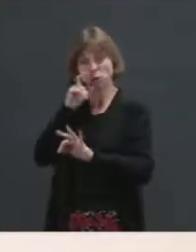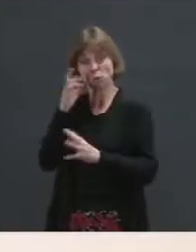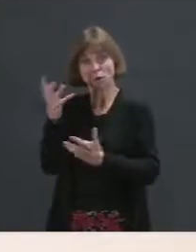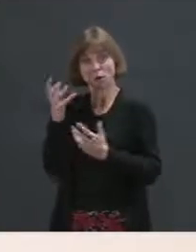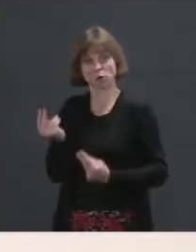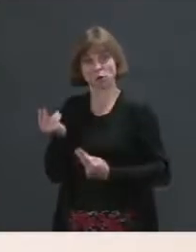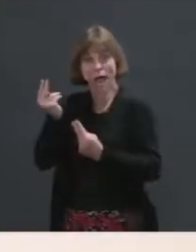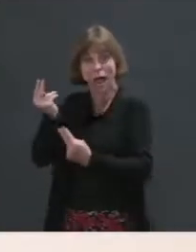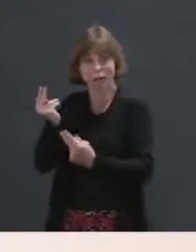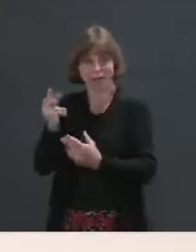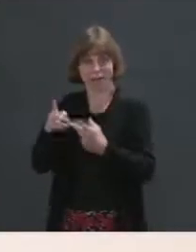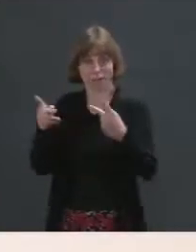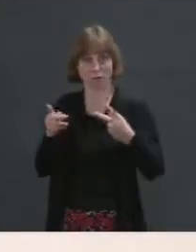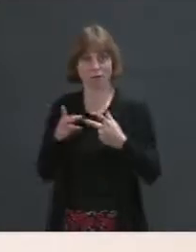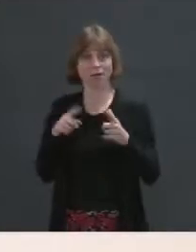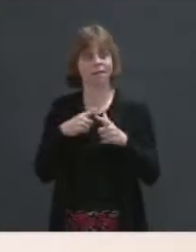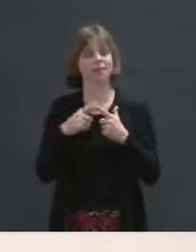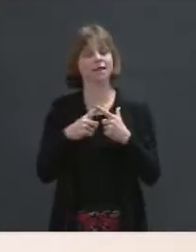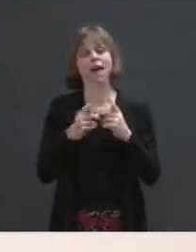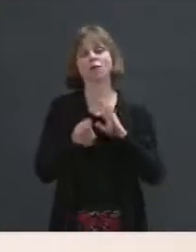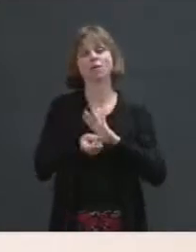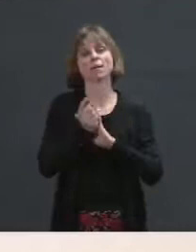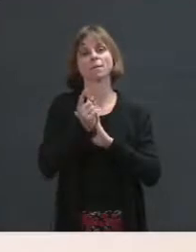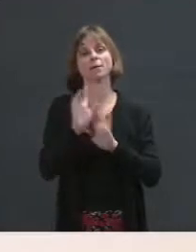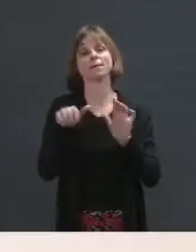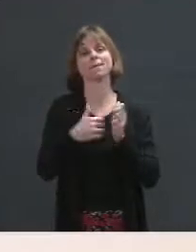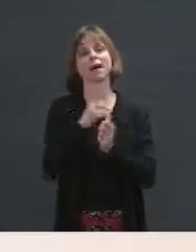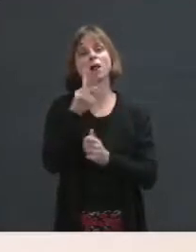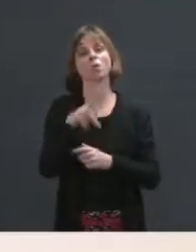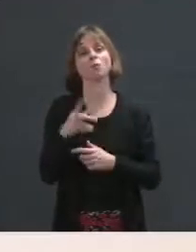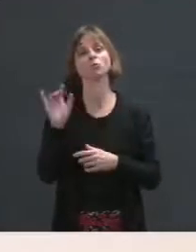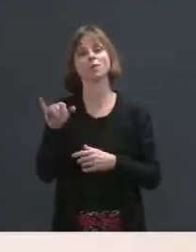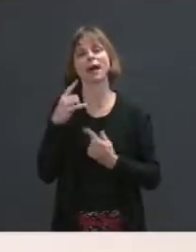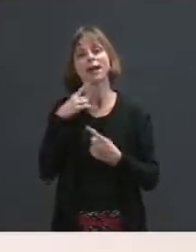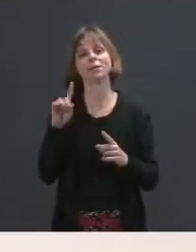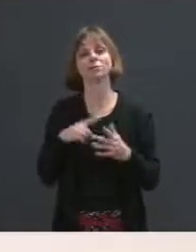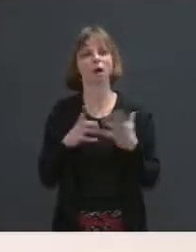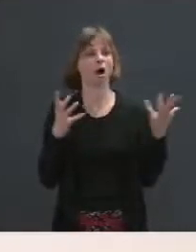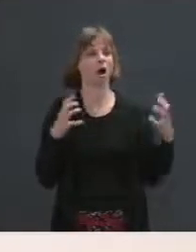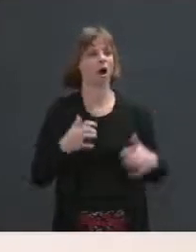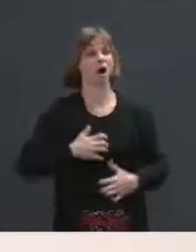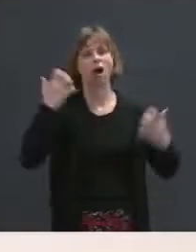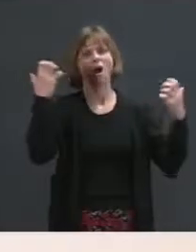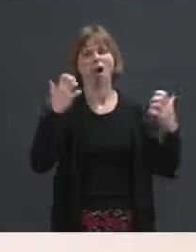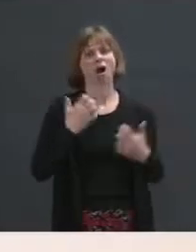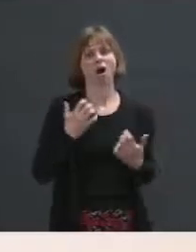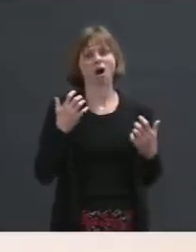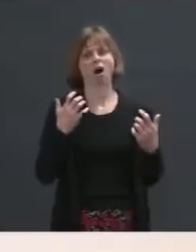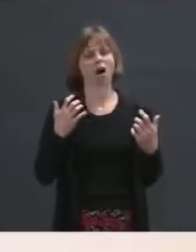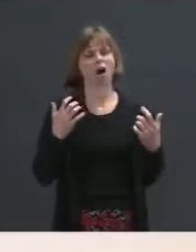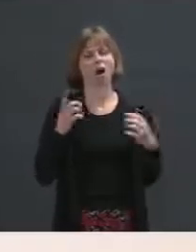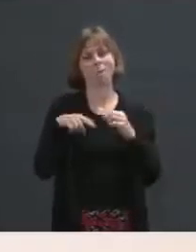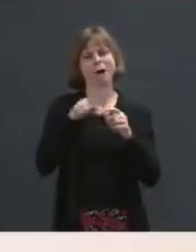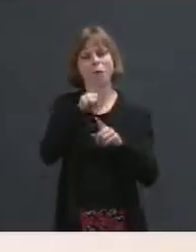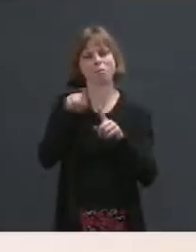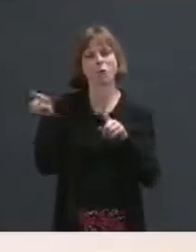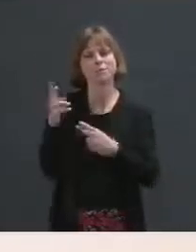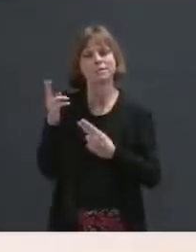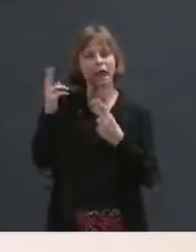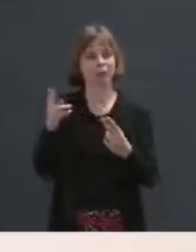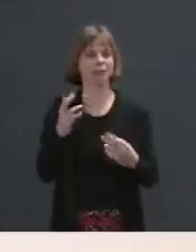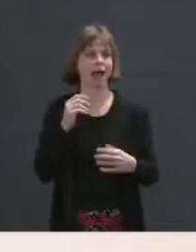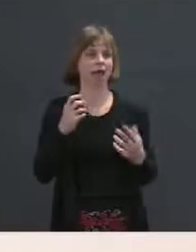then oftentimes the immediate follow-up to an announcement is immediate outreach from the nominees to a range of senators and a range